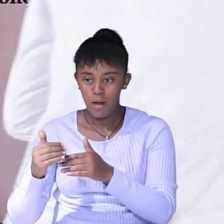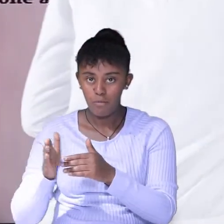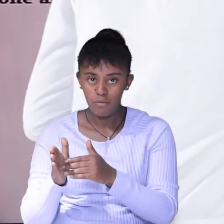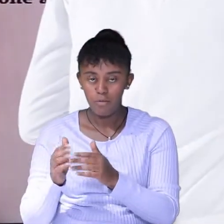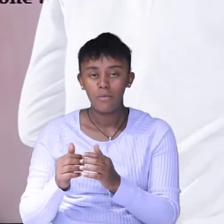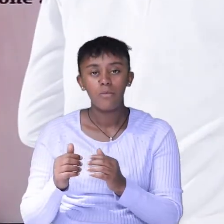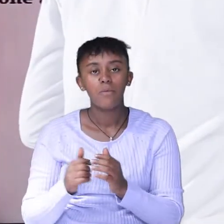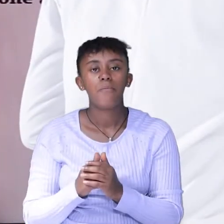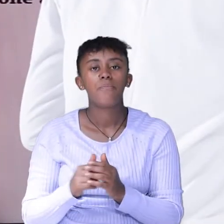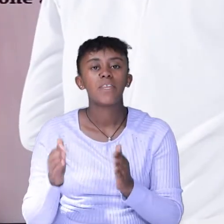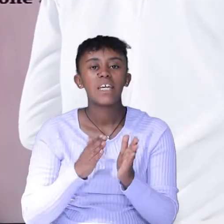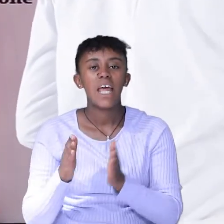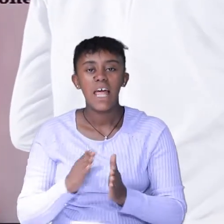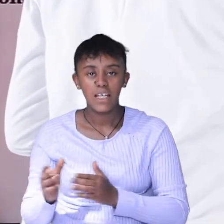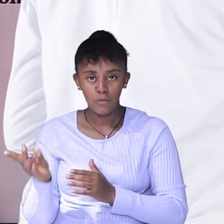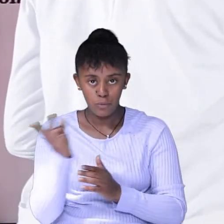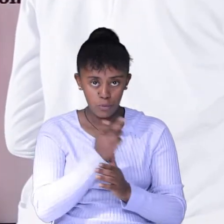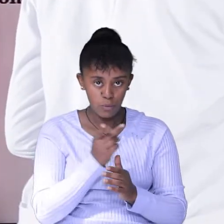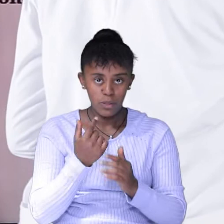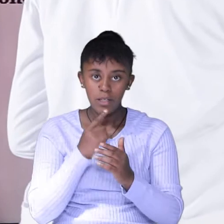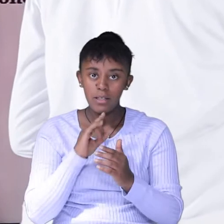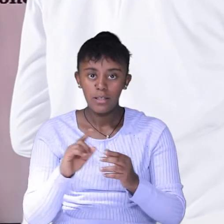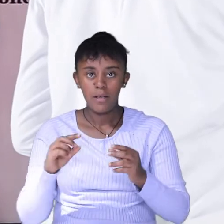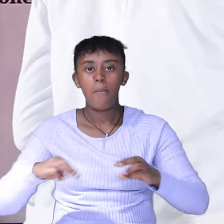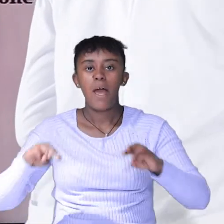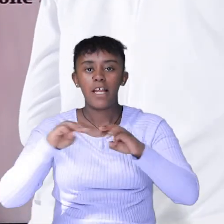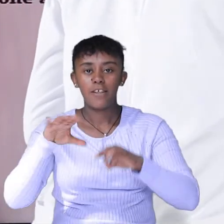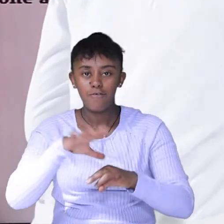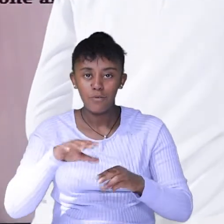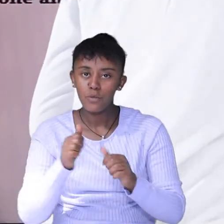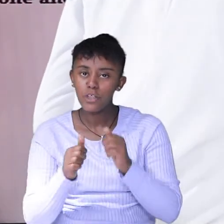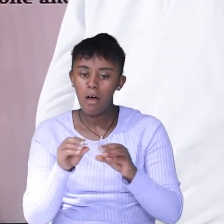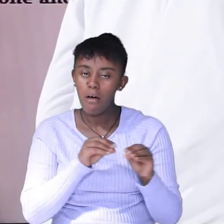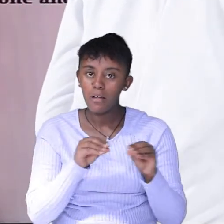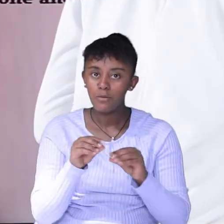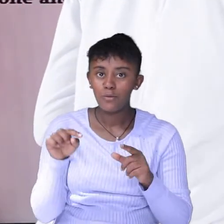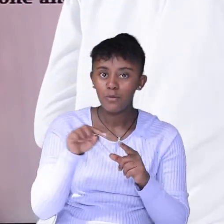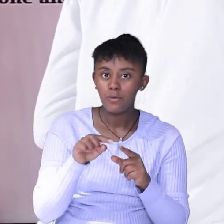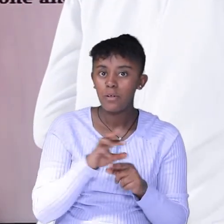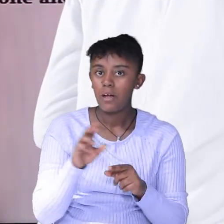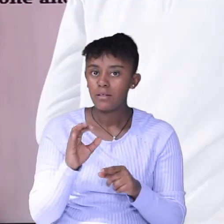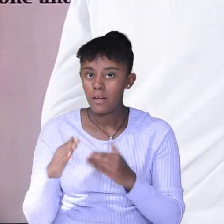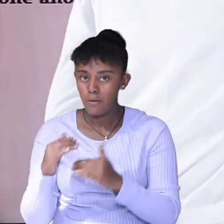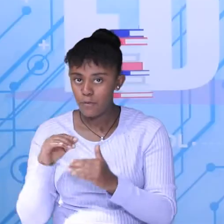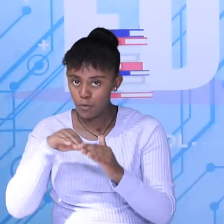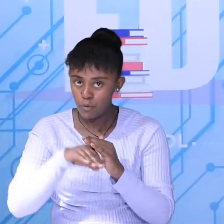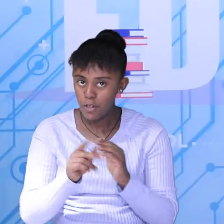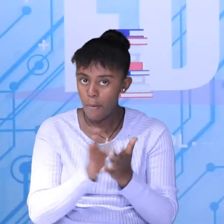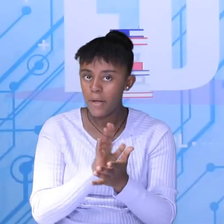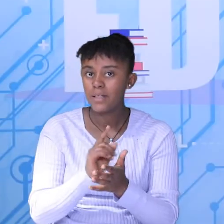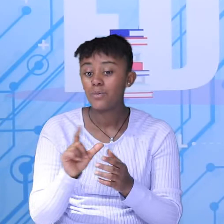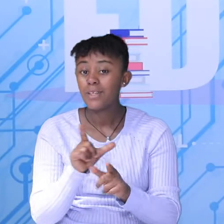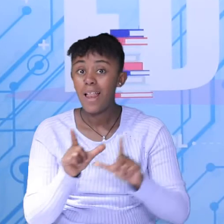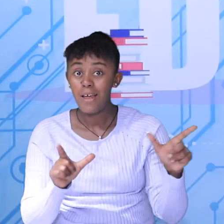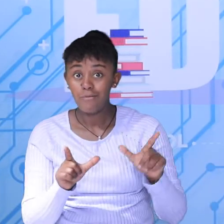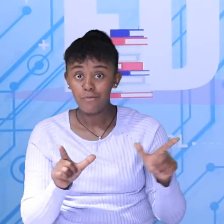So when you rearrange these two, there is a magnetic field which is acting to the right side of wire 1 into the page, to the left side